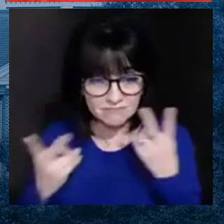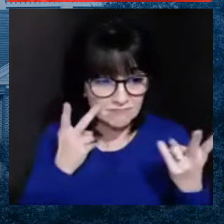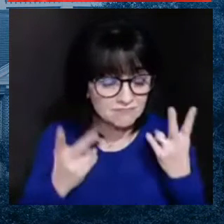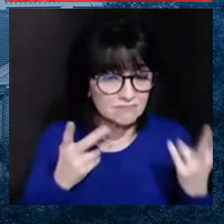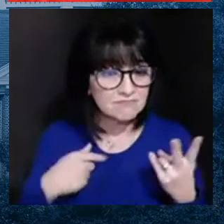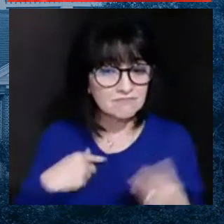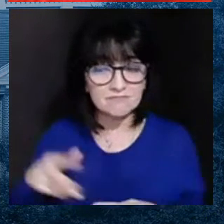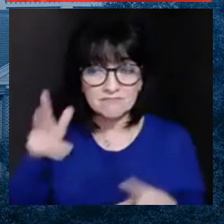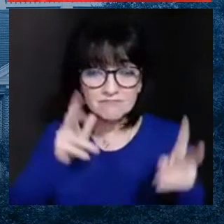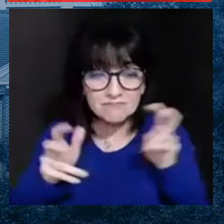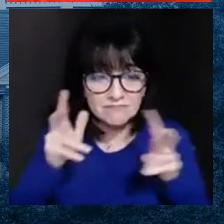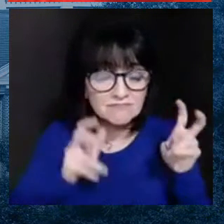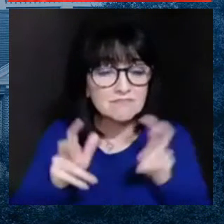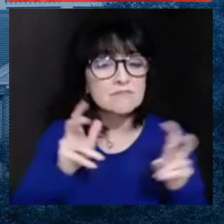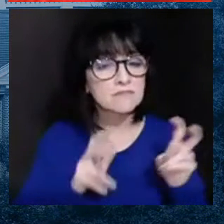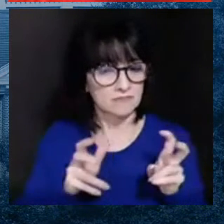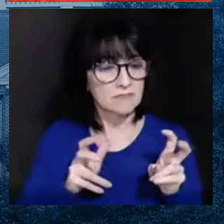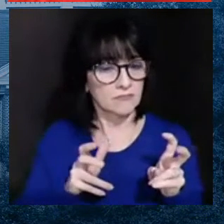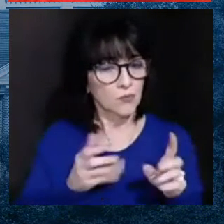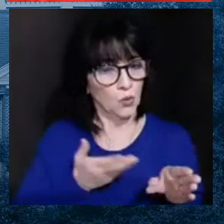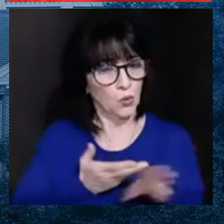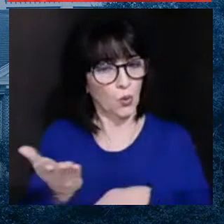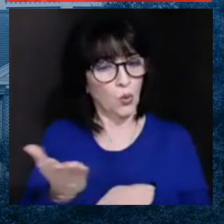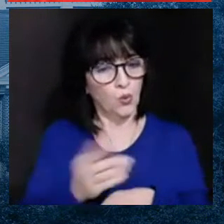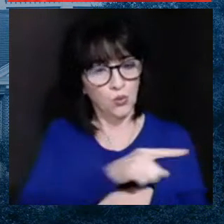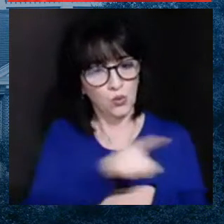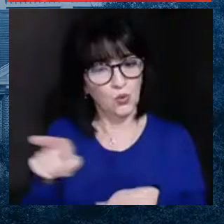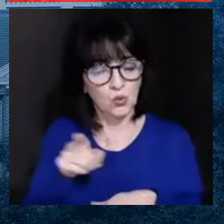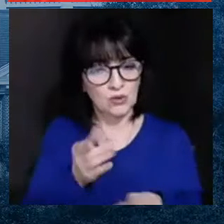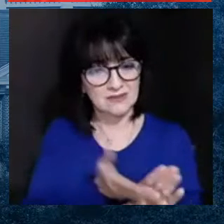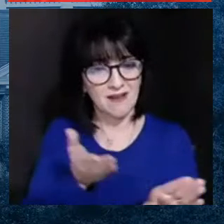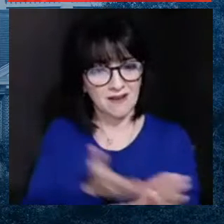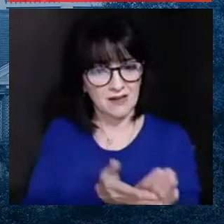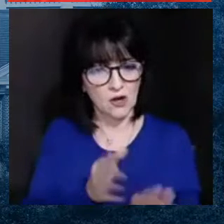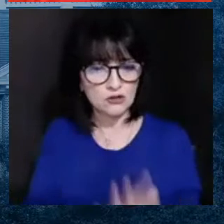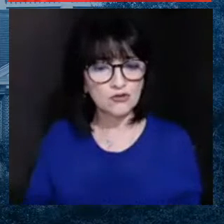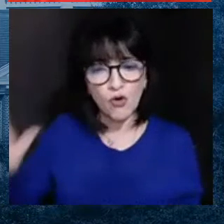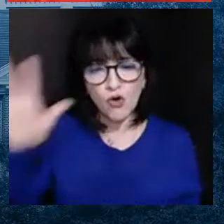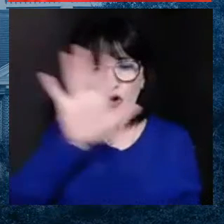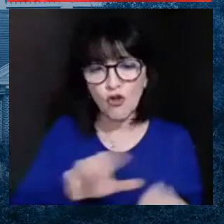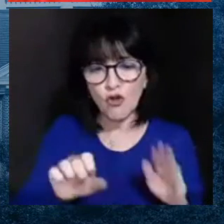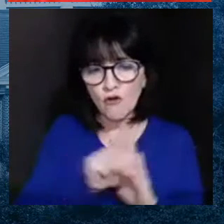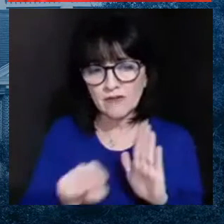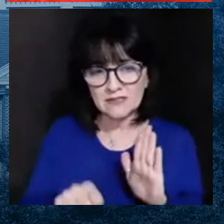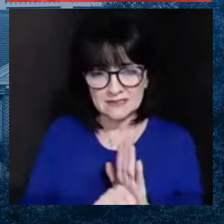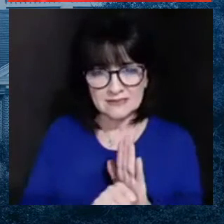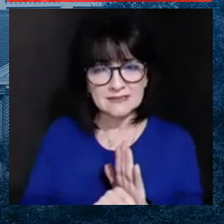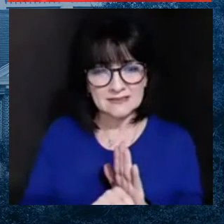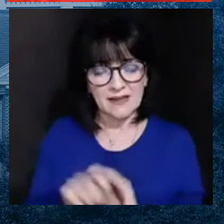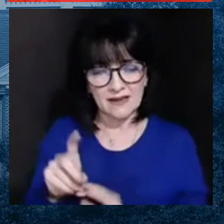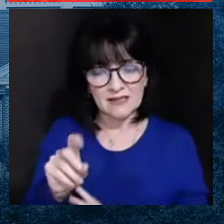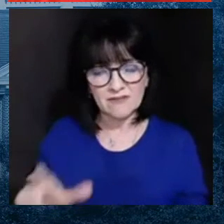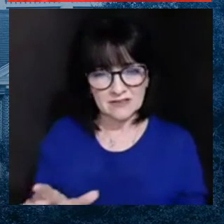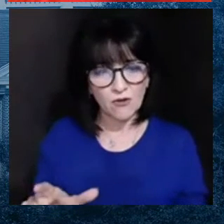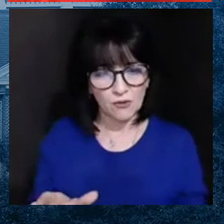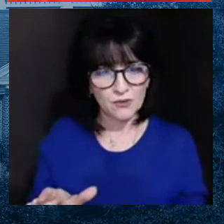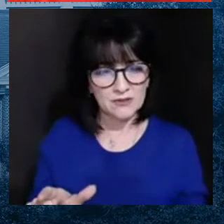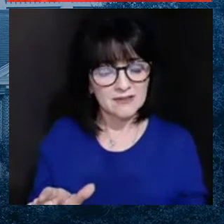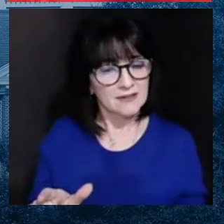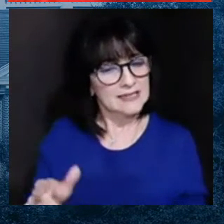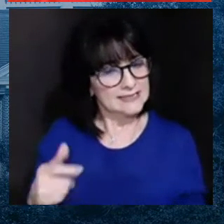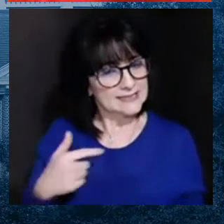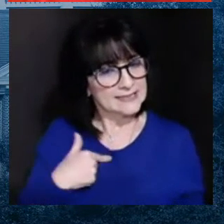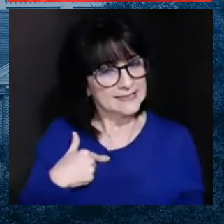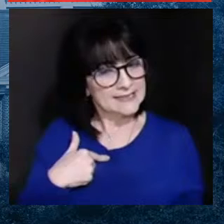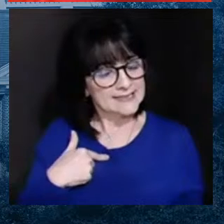other psychologists supporting those academic, social, emotional, and behavior needs. Often, as mentioned before, it's